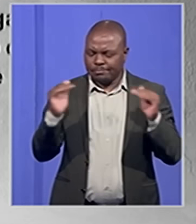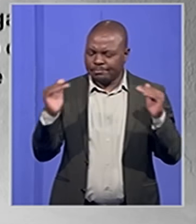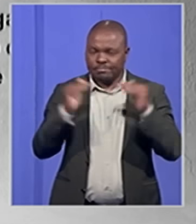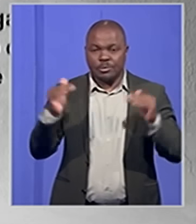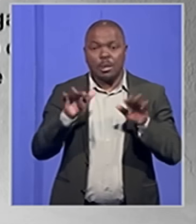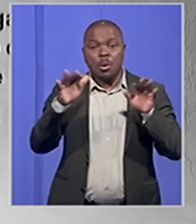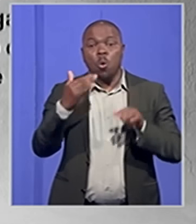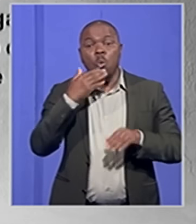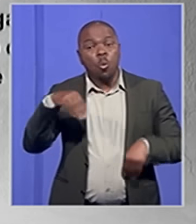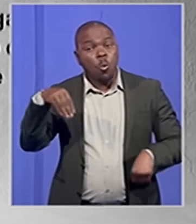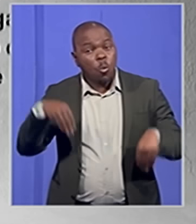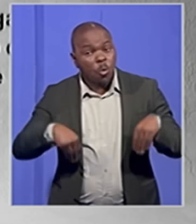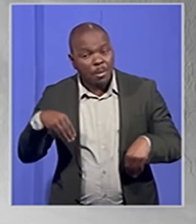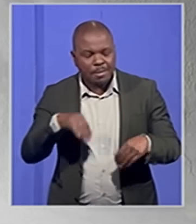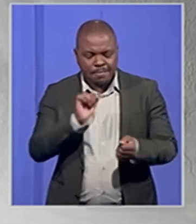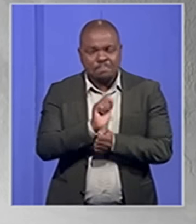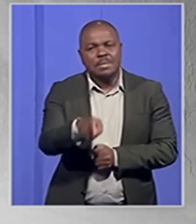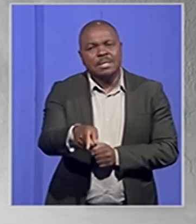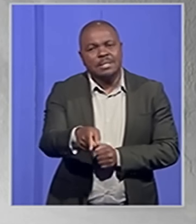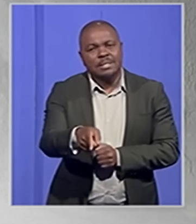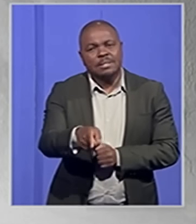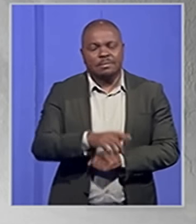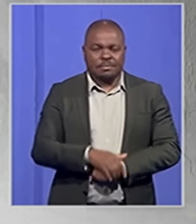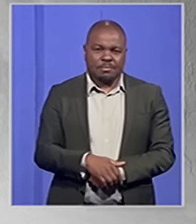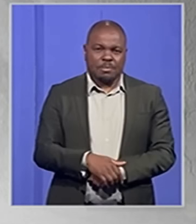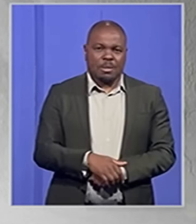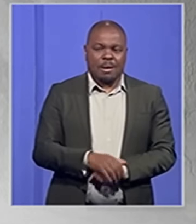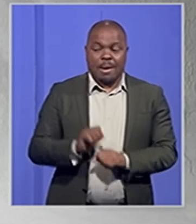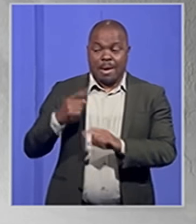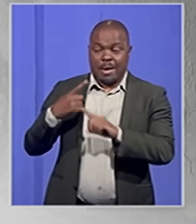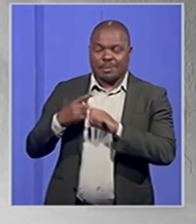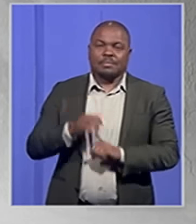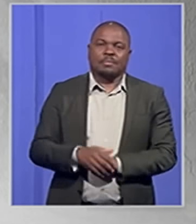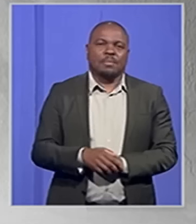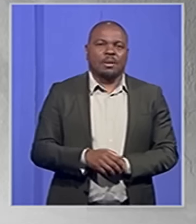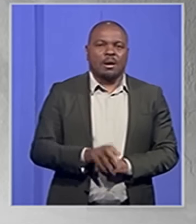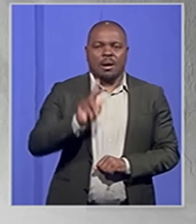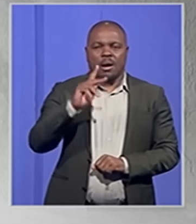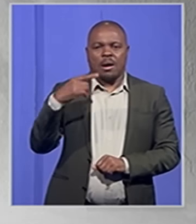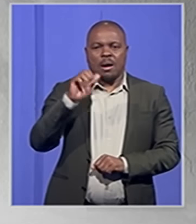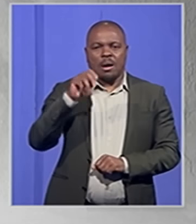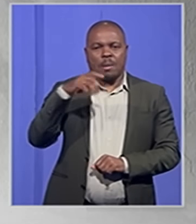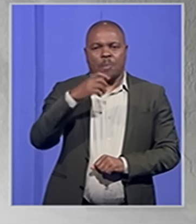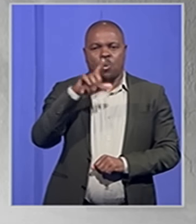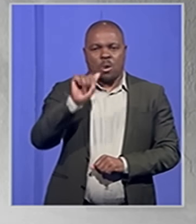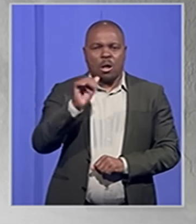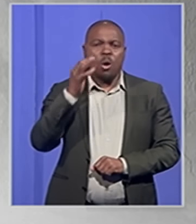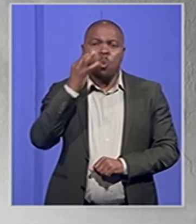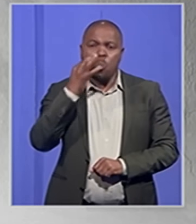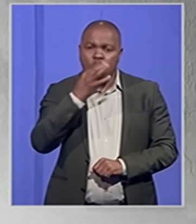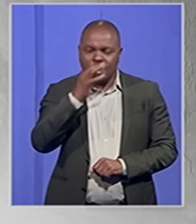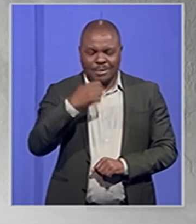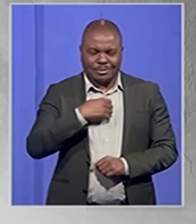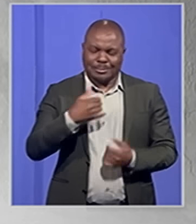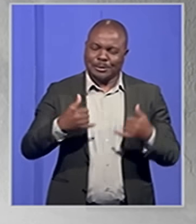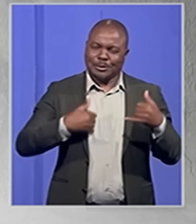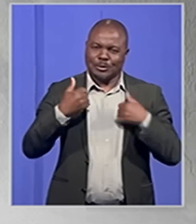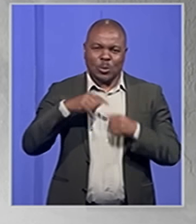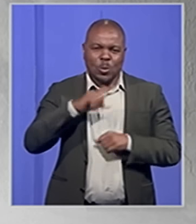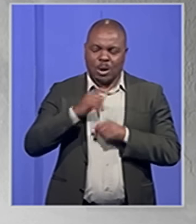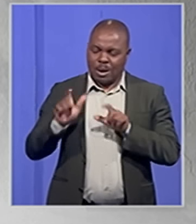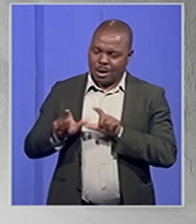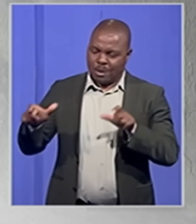dirilego bomenetša ba swarwe. Letlakaleng la X Katlego Kgaphola o re ke kwele bose go ya le ka fao komiti ya